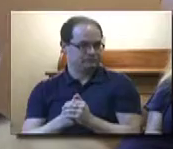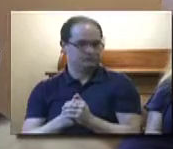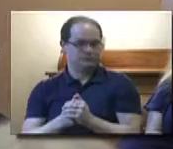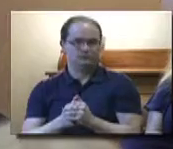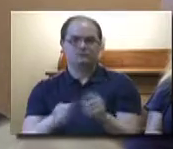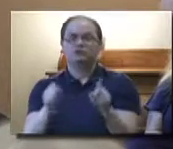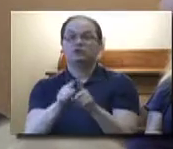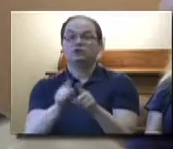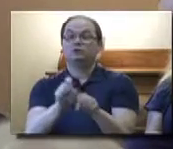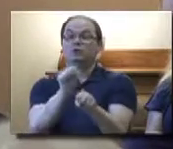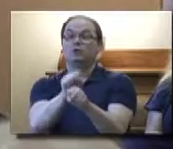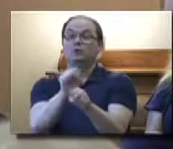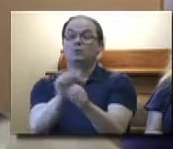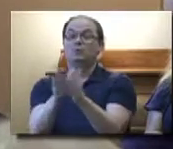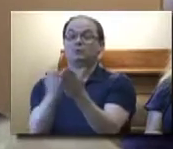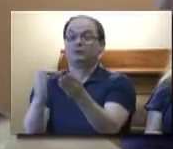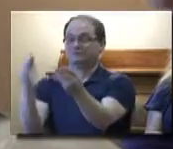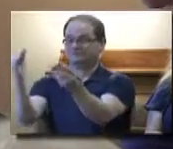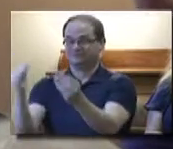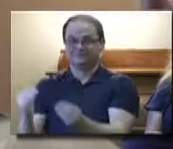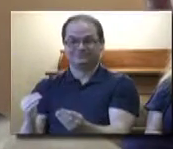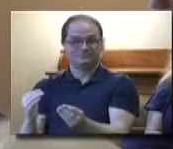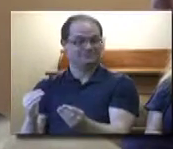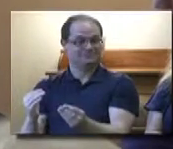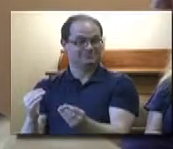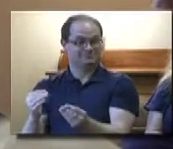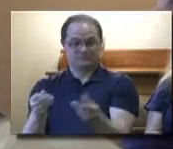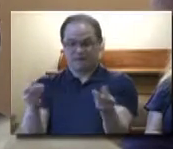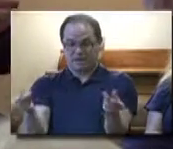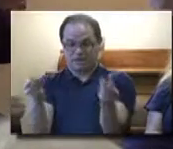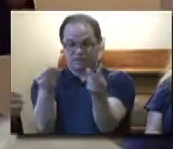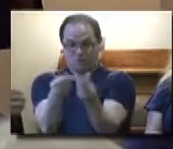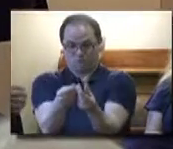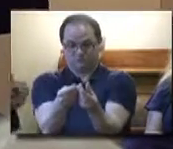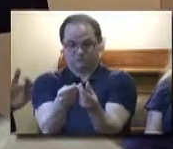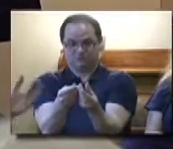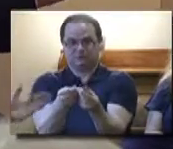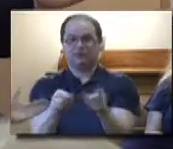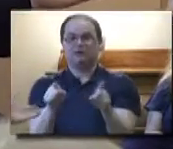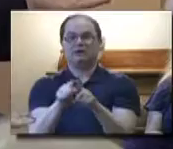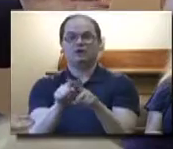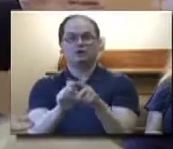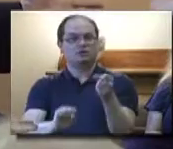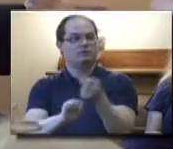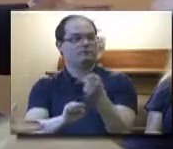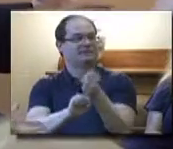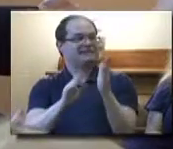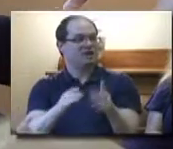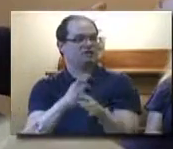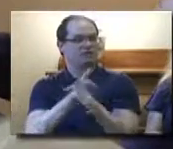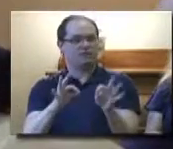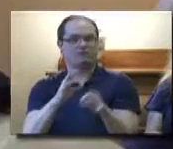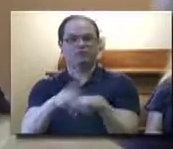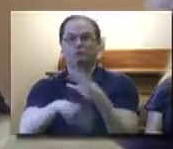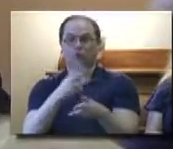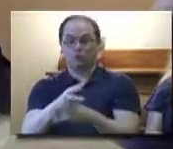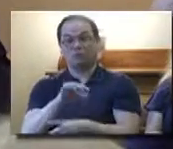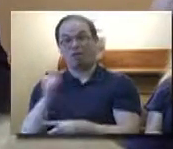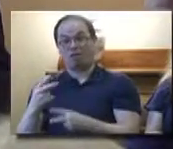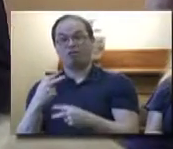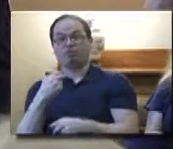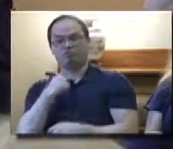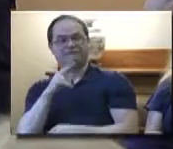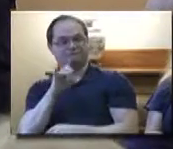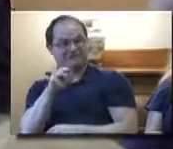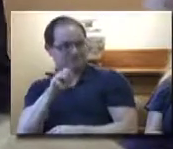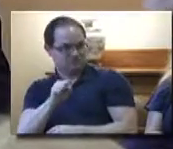He also wrote a workbook. And with those tools and some facilitators from the free world, other victims and also just